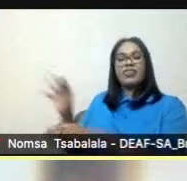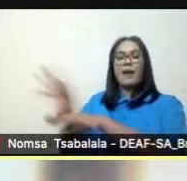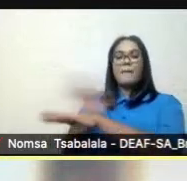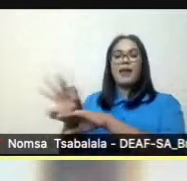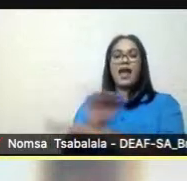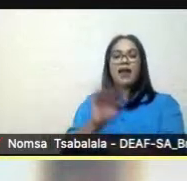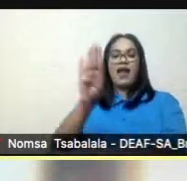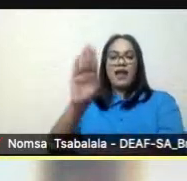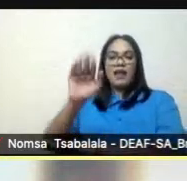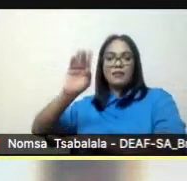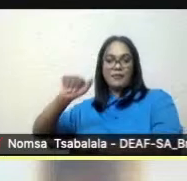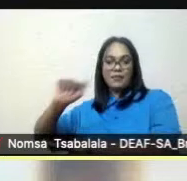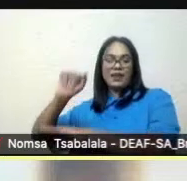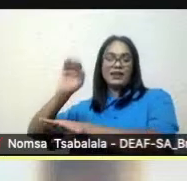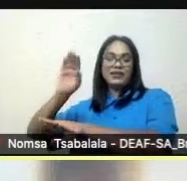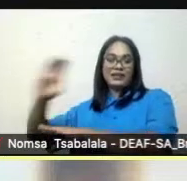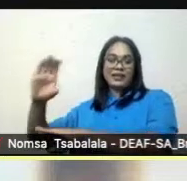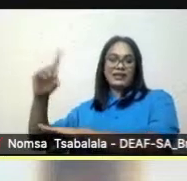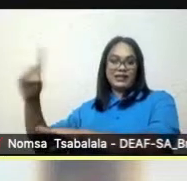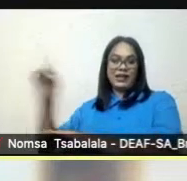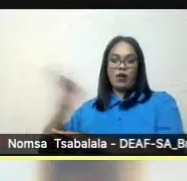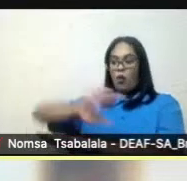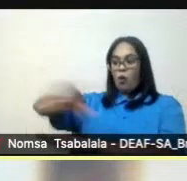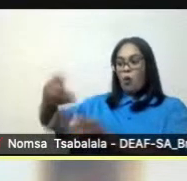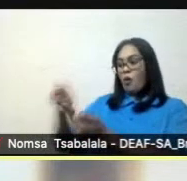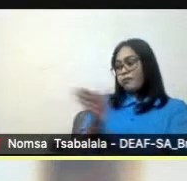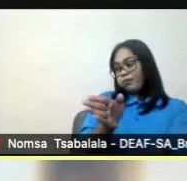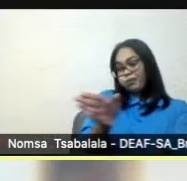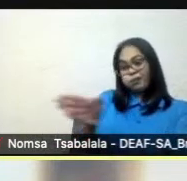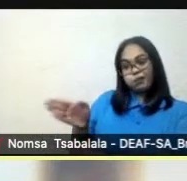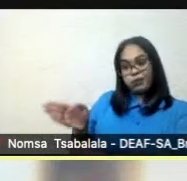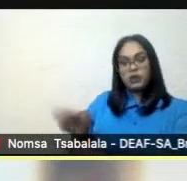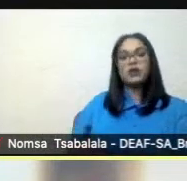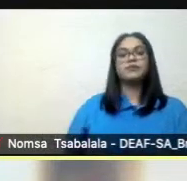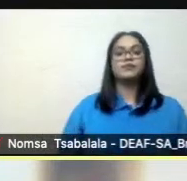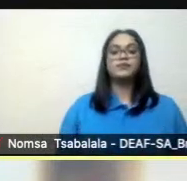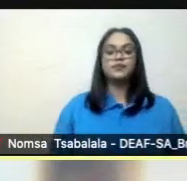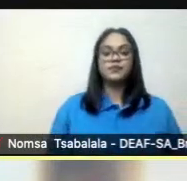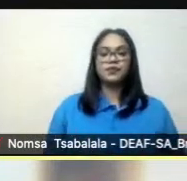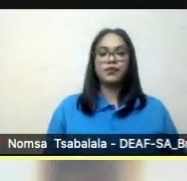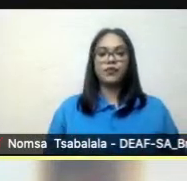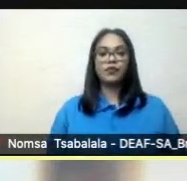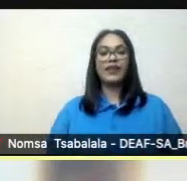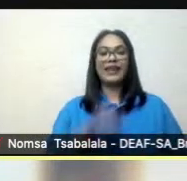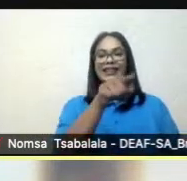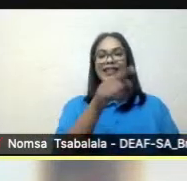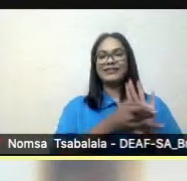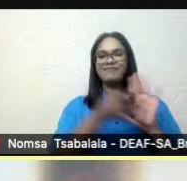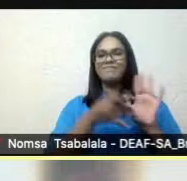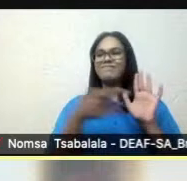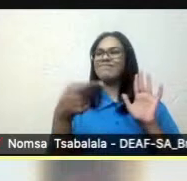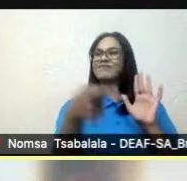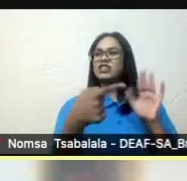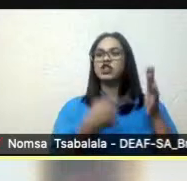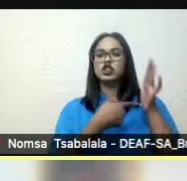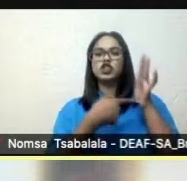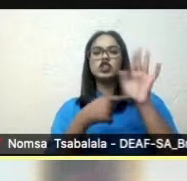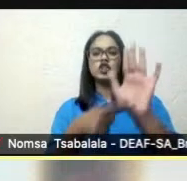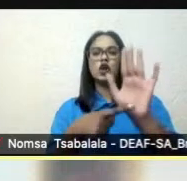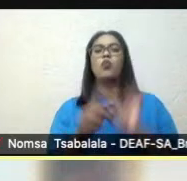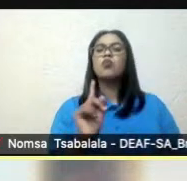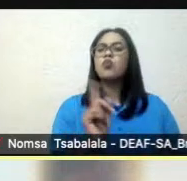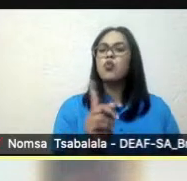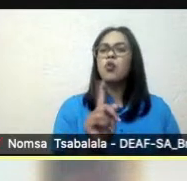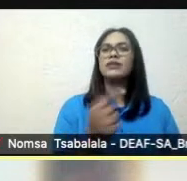is necessary. So in that regard, all the devices are ready. This slide just shows that currently we haven't seen a